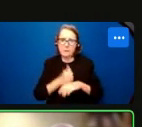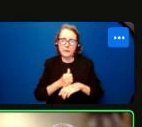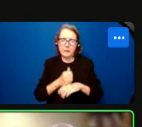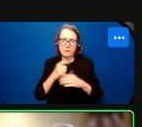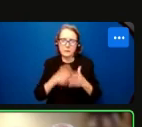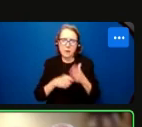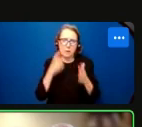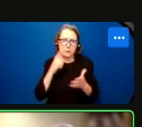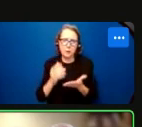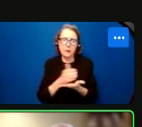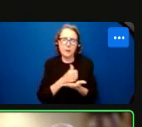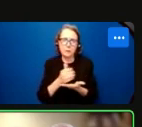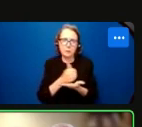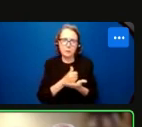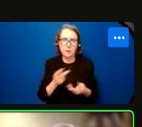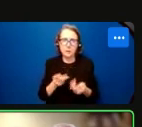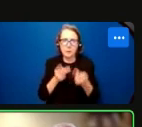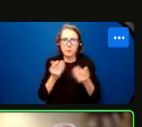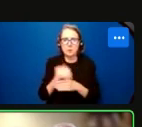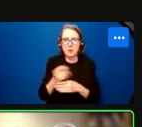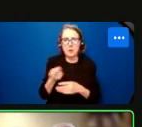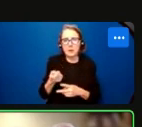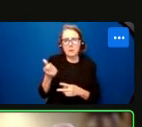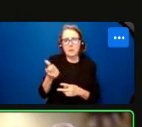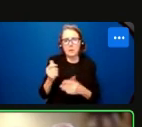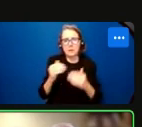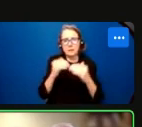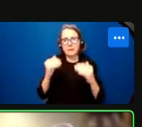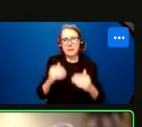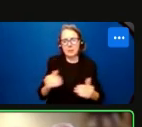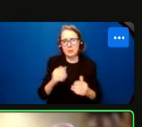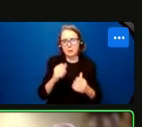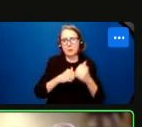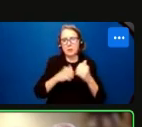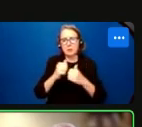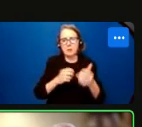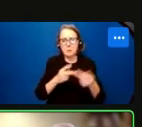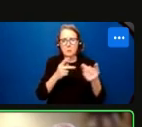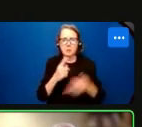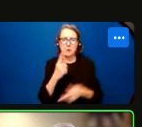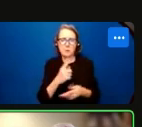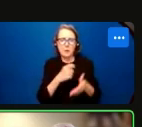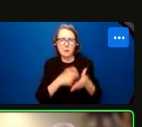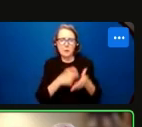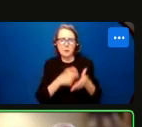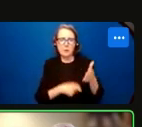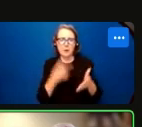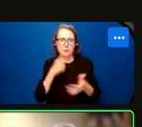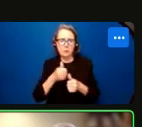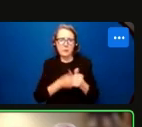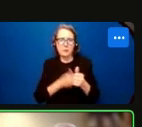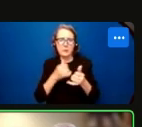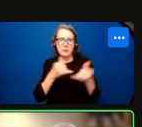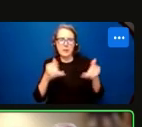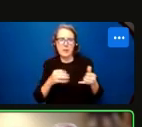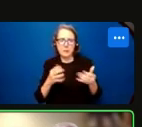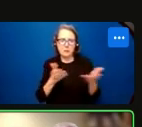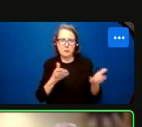The proposal tonight eliminates the tiered structure and proposes a single rate for each line of service and box